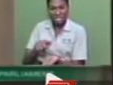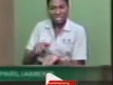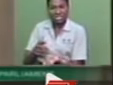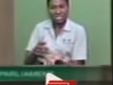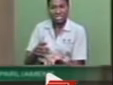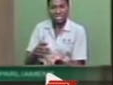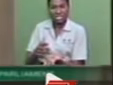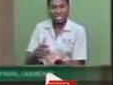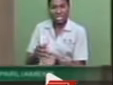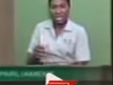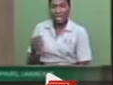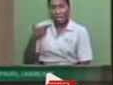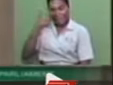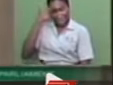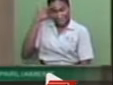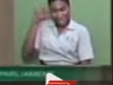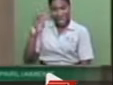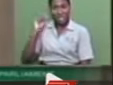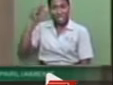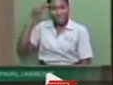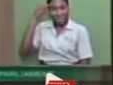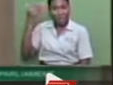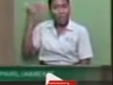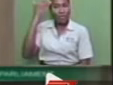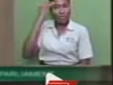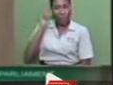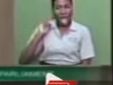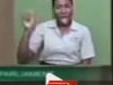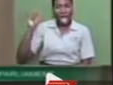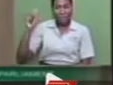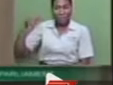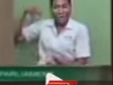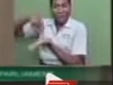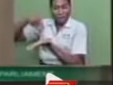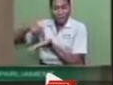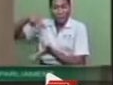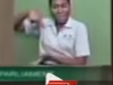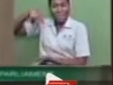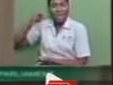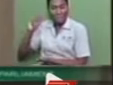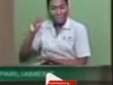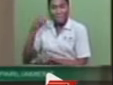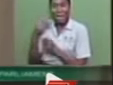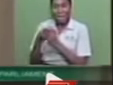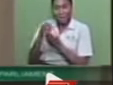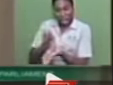in Trinidad and Tobago? It also means that individual corporations